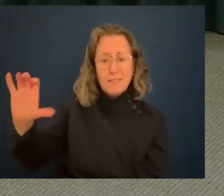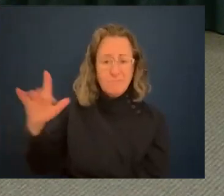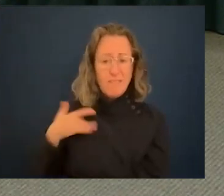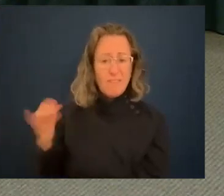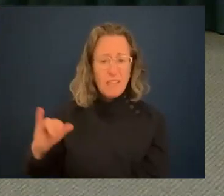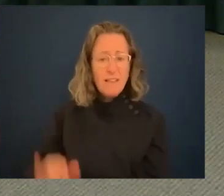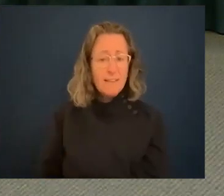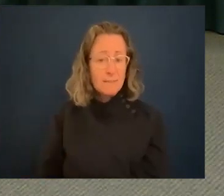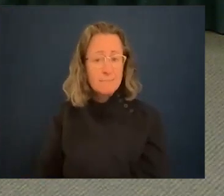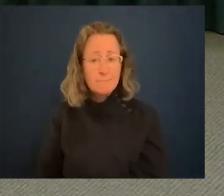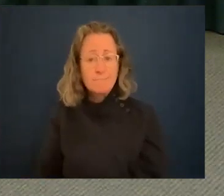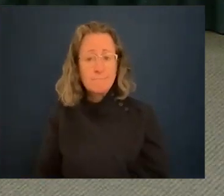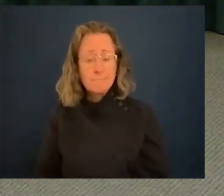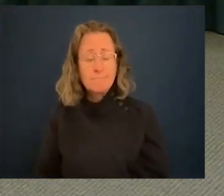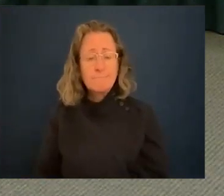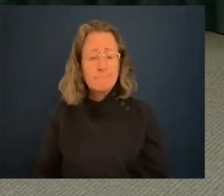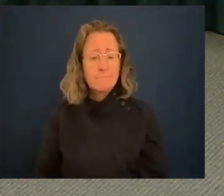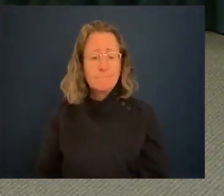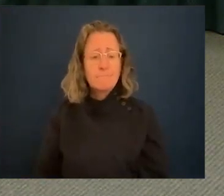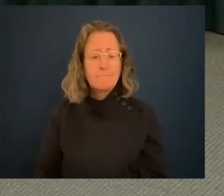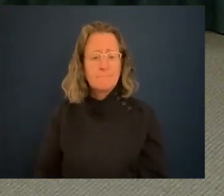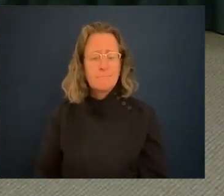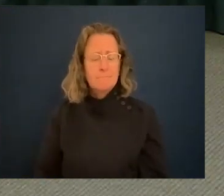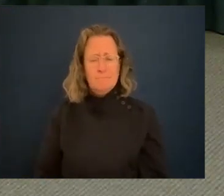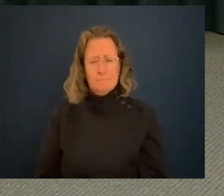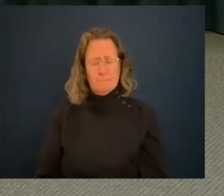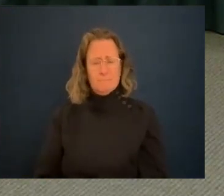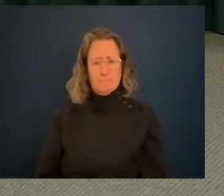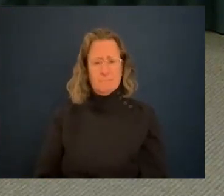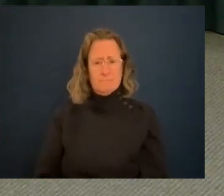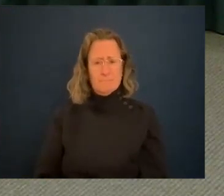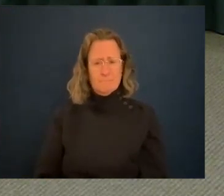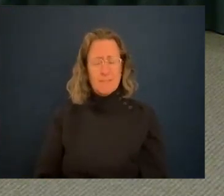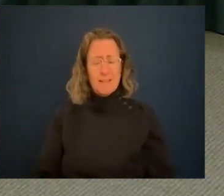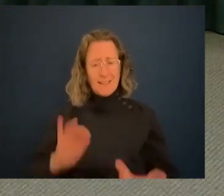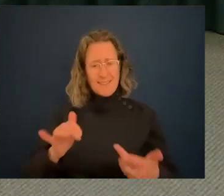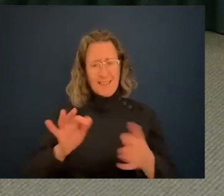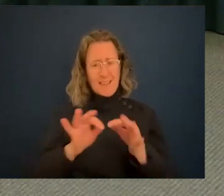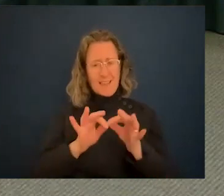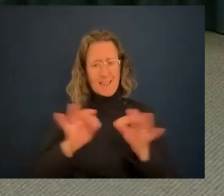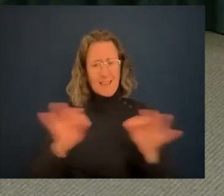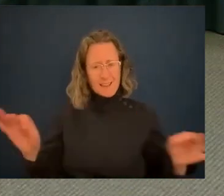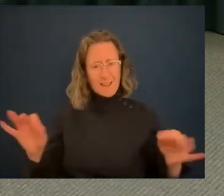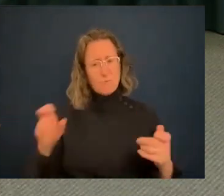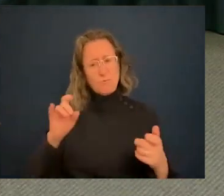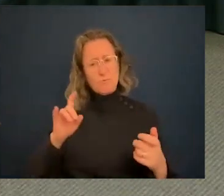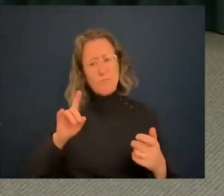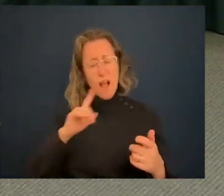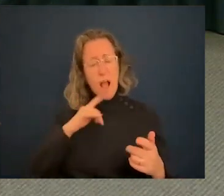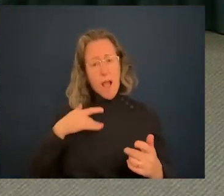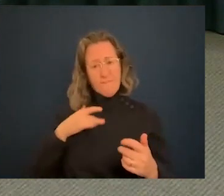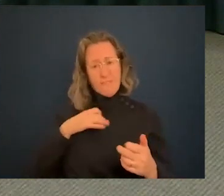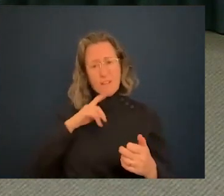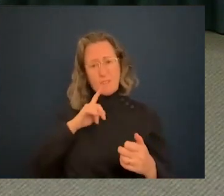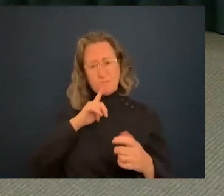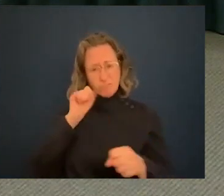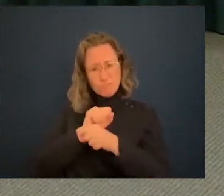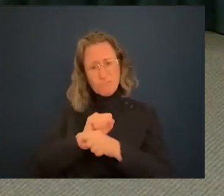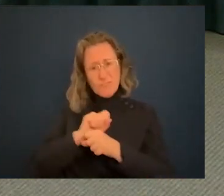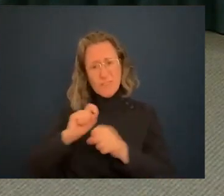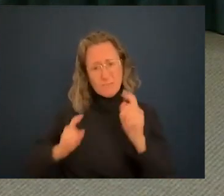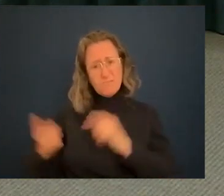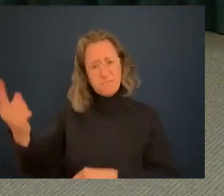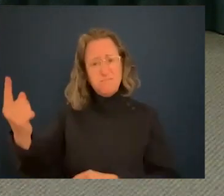uh using language that kind of assails them to a certain degree